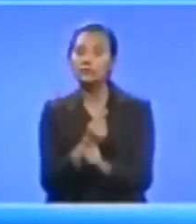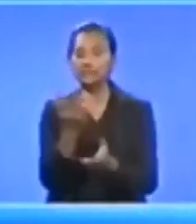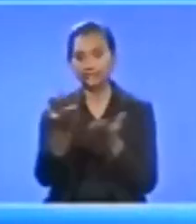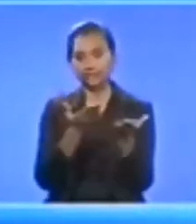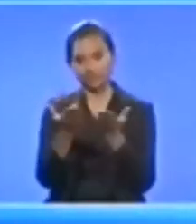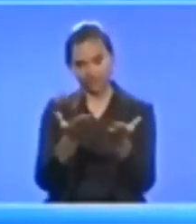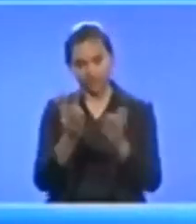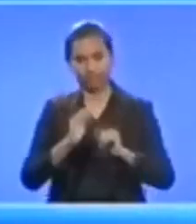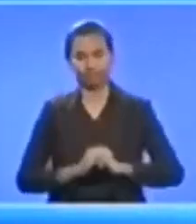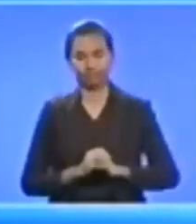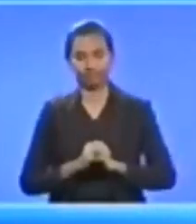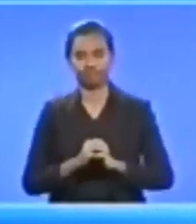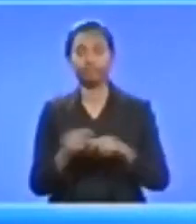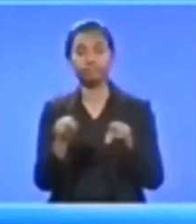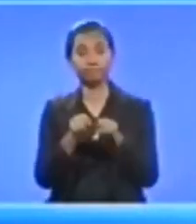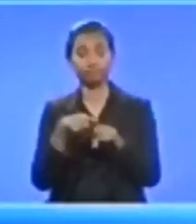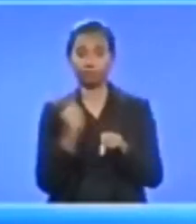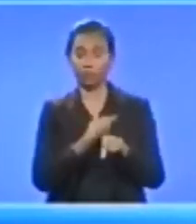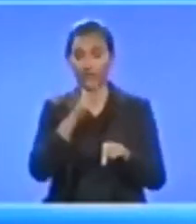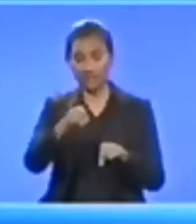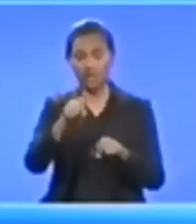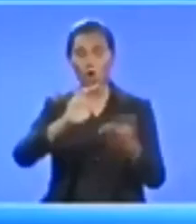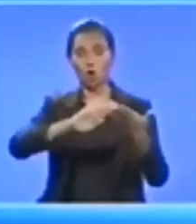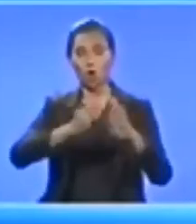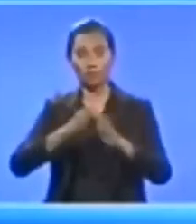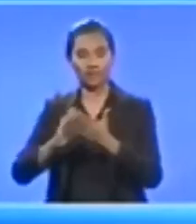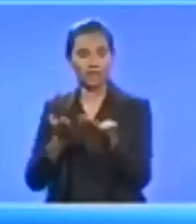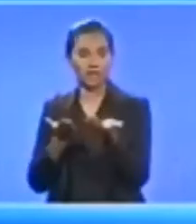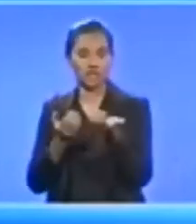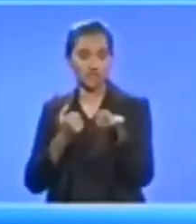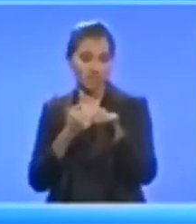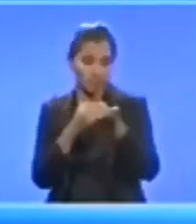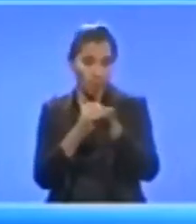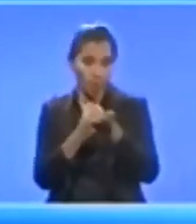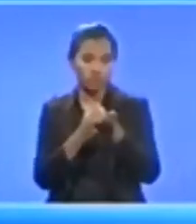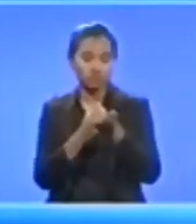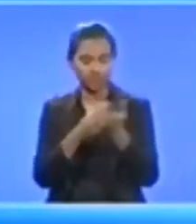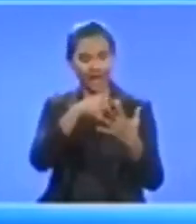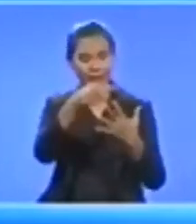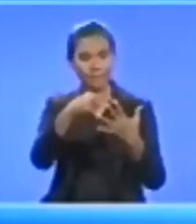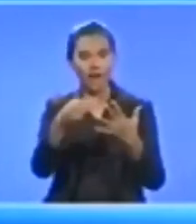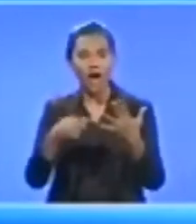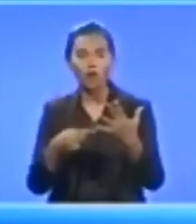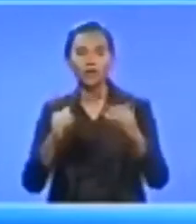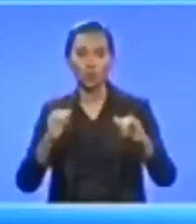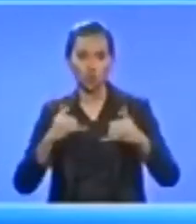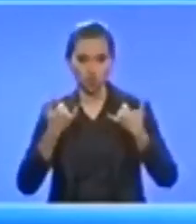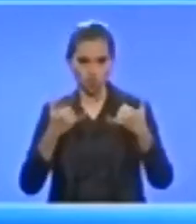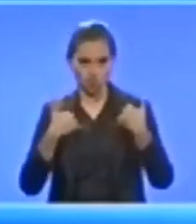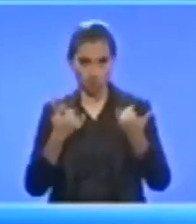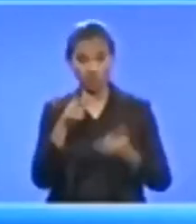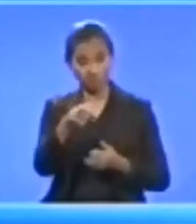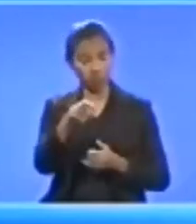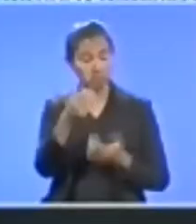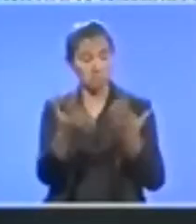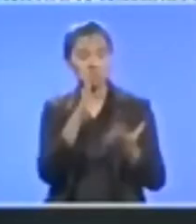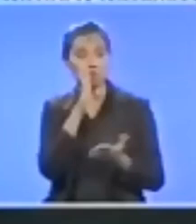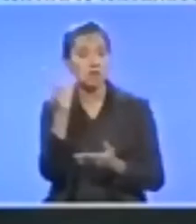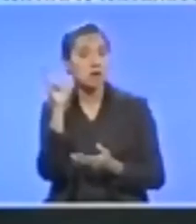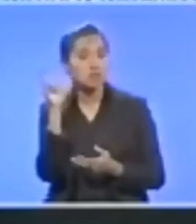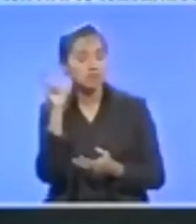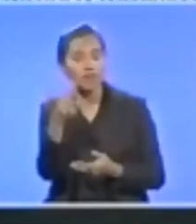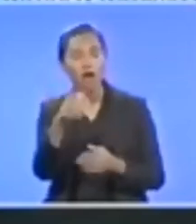need community support, particularly among our youth. You may have heard of Food Bank Singapore,